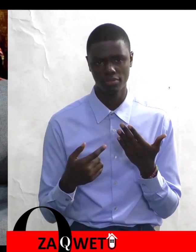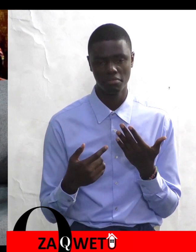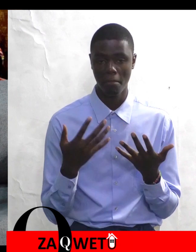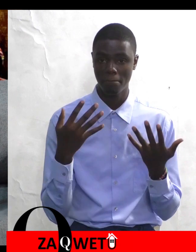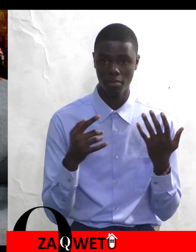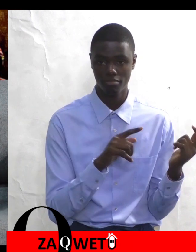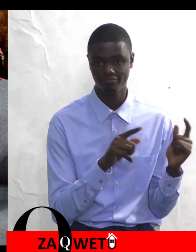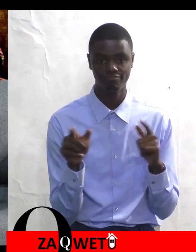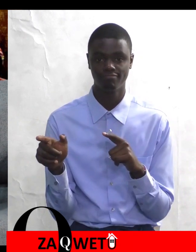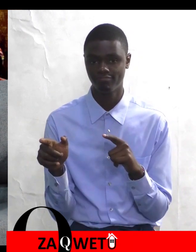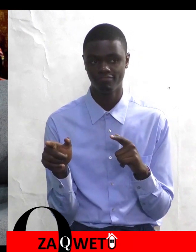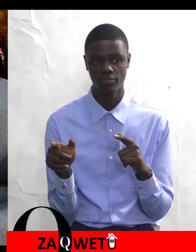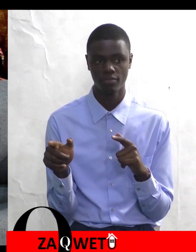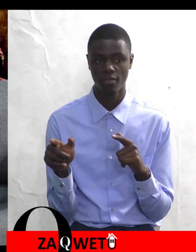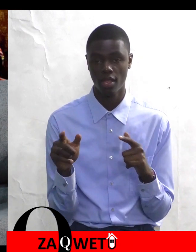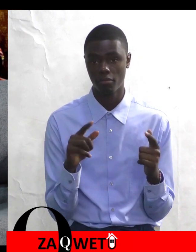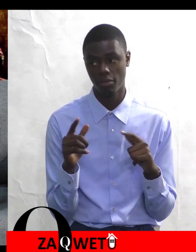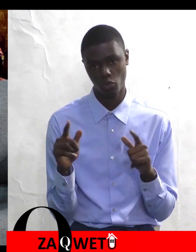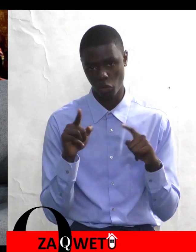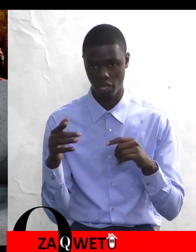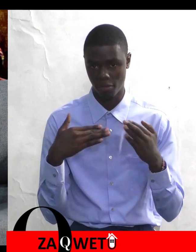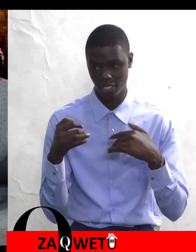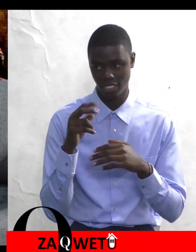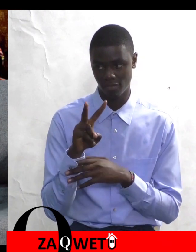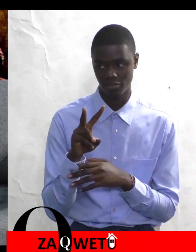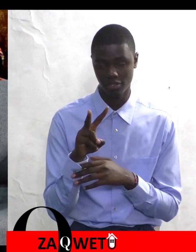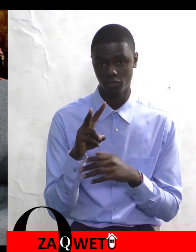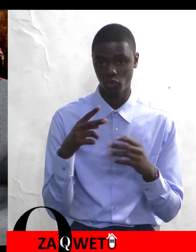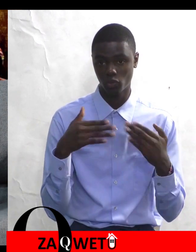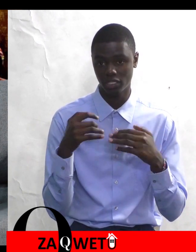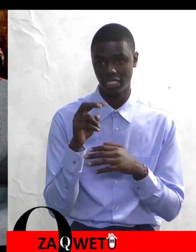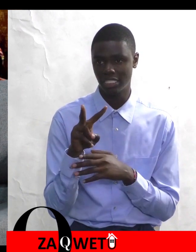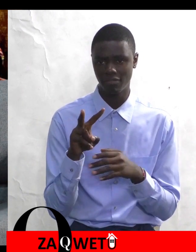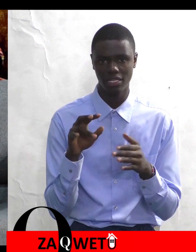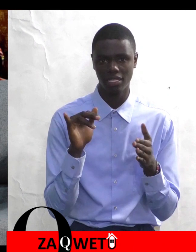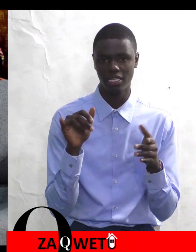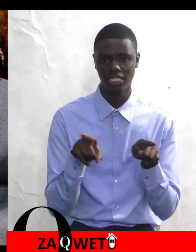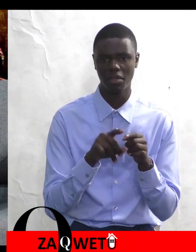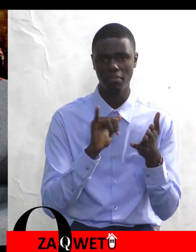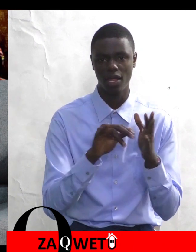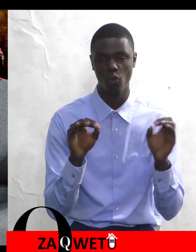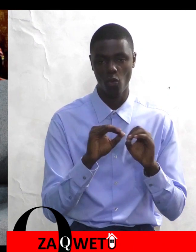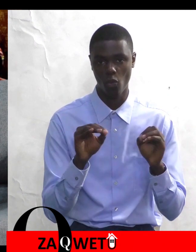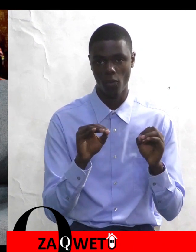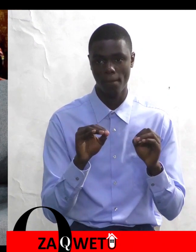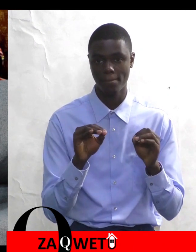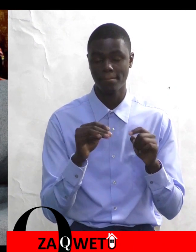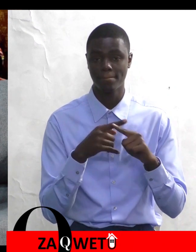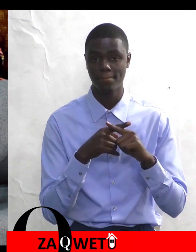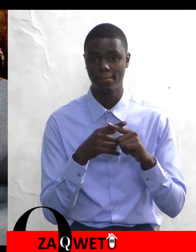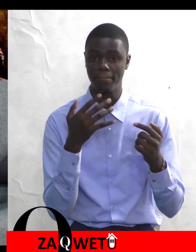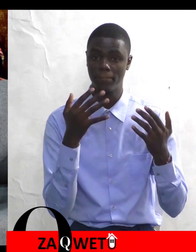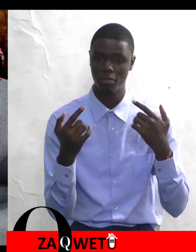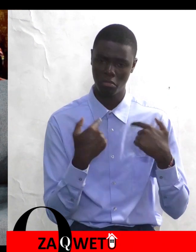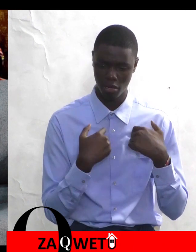Mm-hmm. So what did we do? Tumeenda like maybe tumekuja tutasema science for the sake. Science is not like that. Science TV is all about